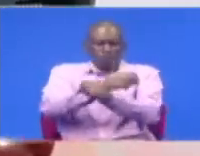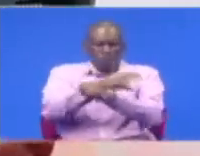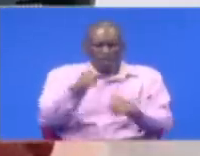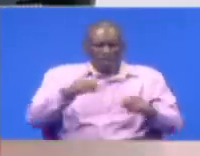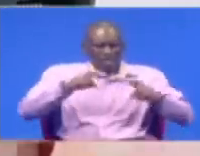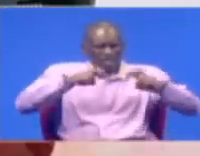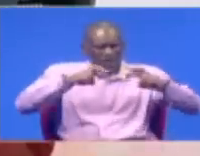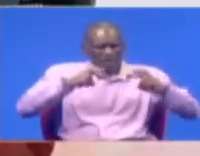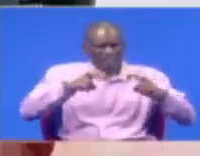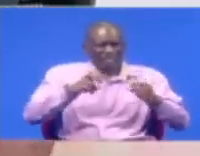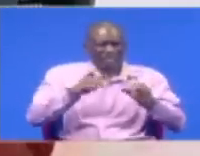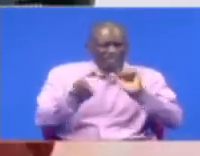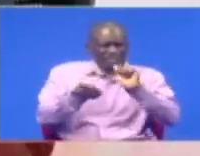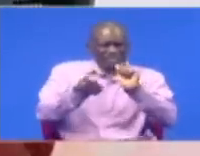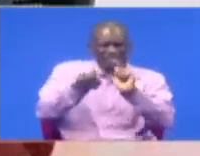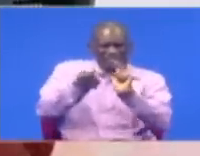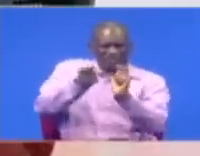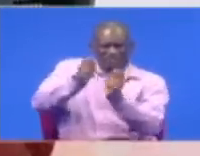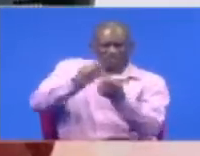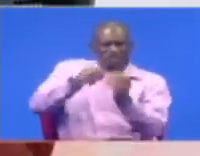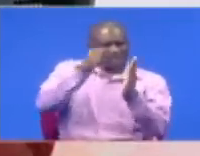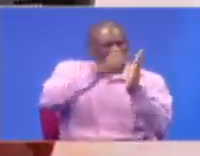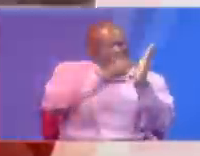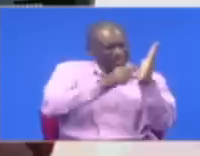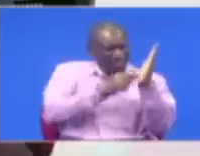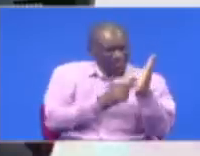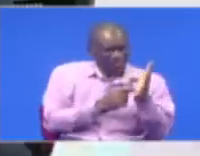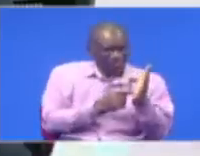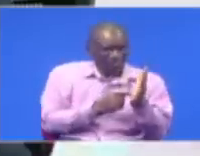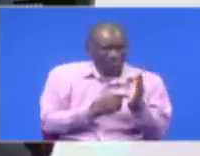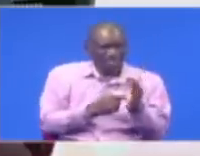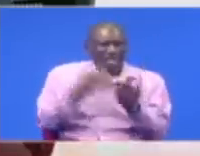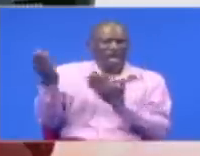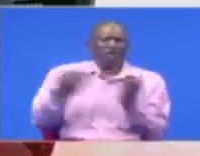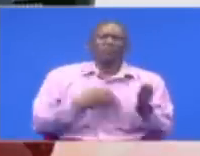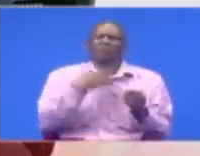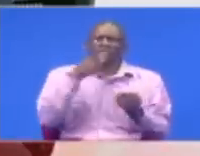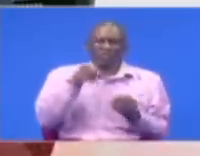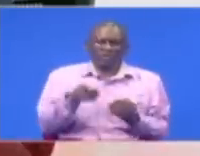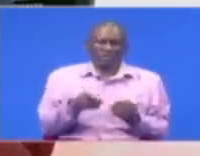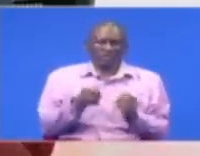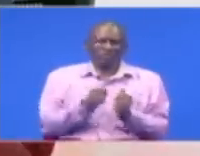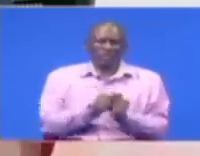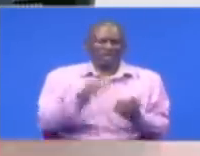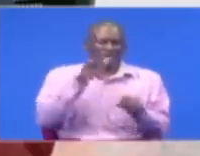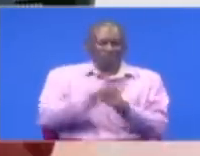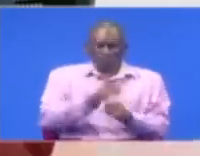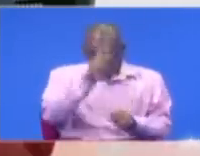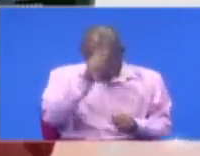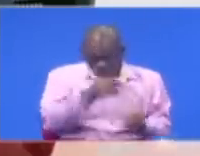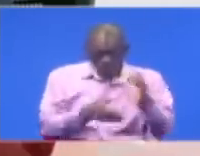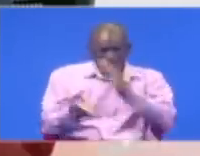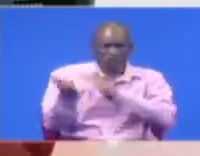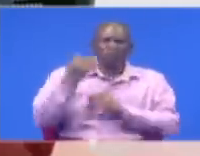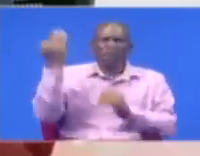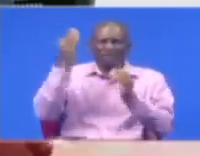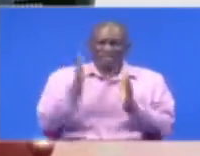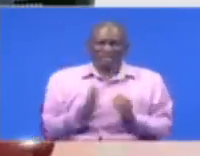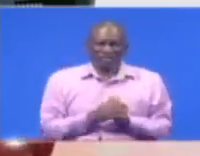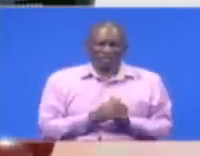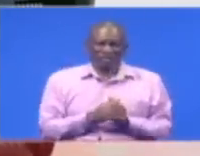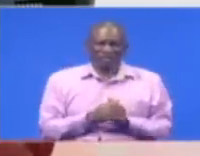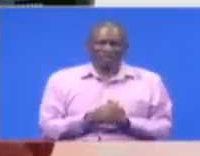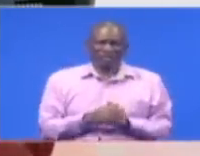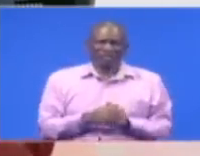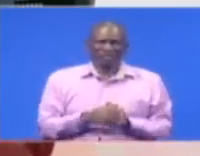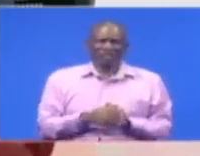looked at his transformation agenda. Allow me to say this with tremendous respect to my former lecturer. It